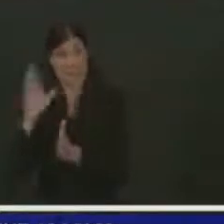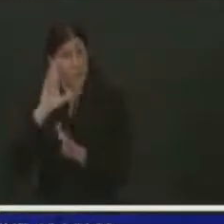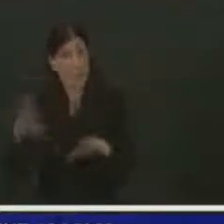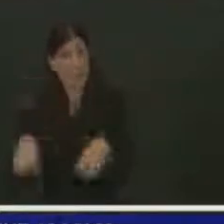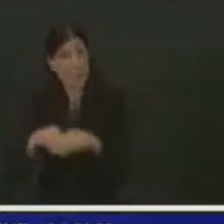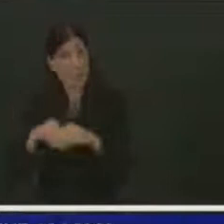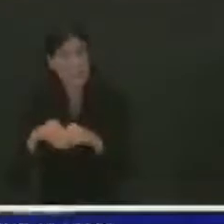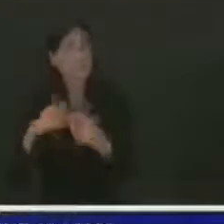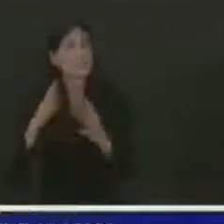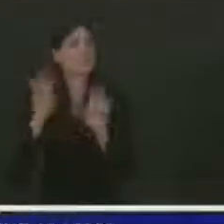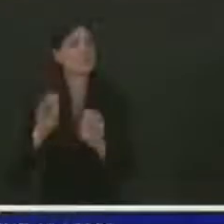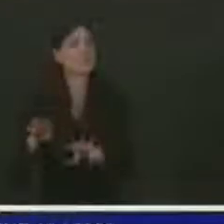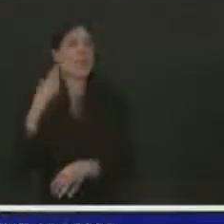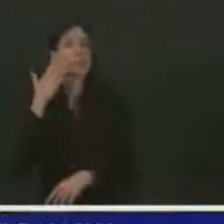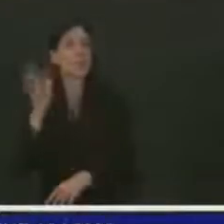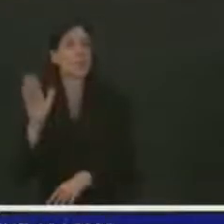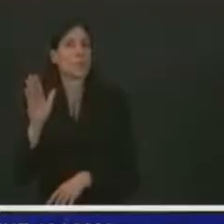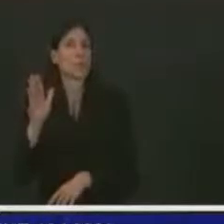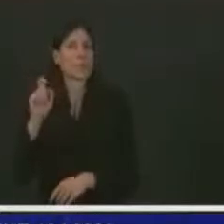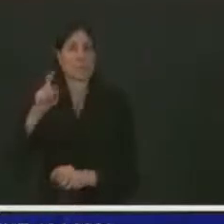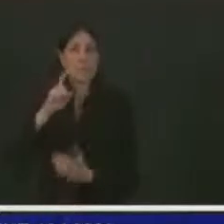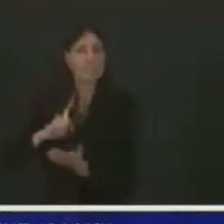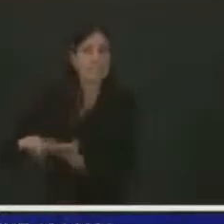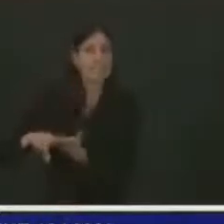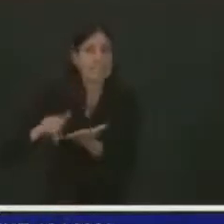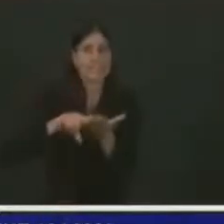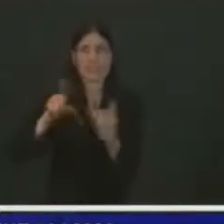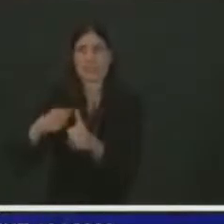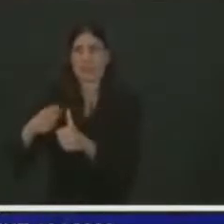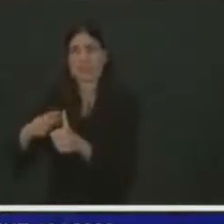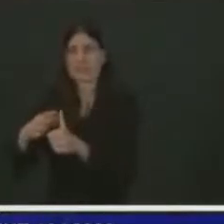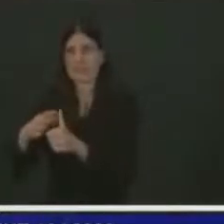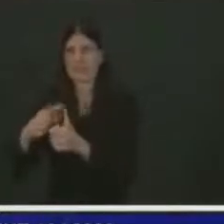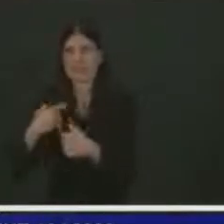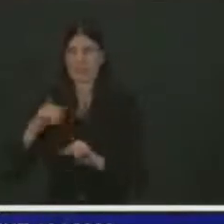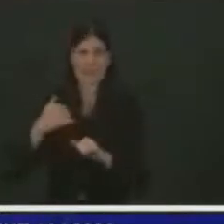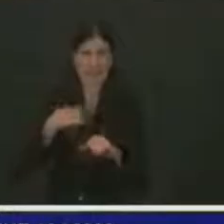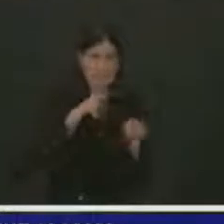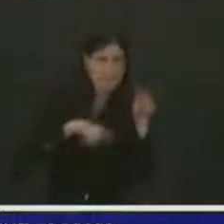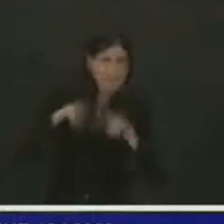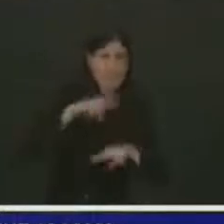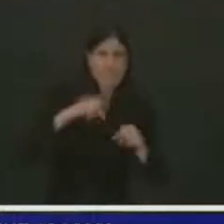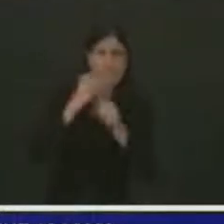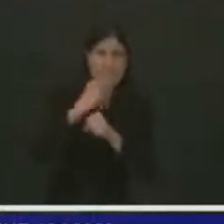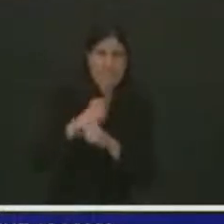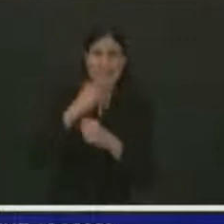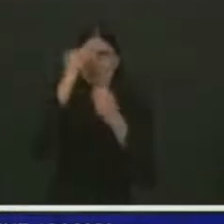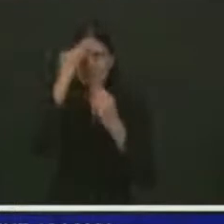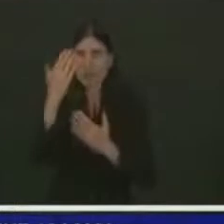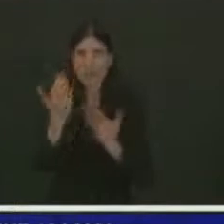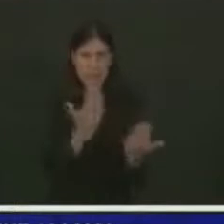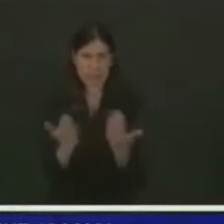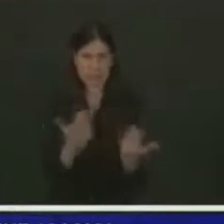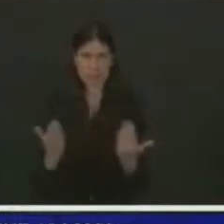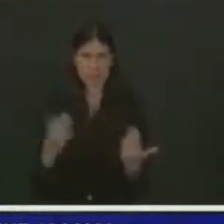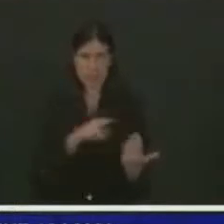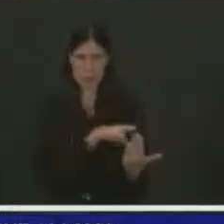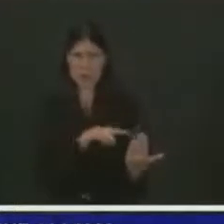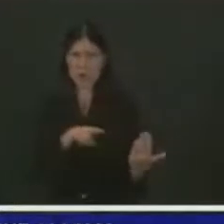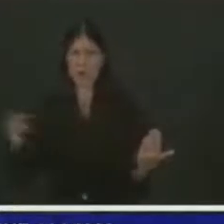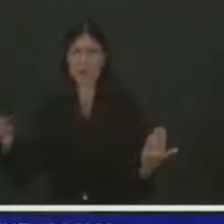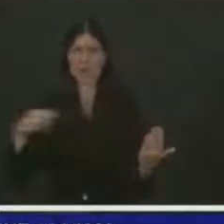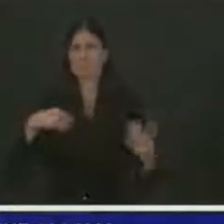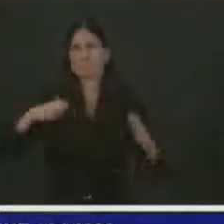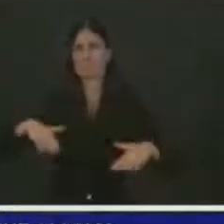for 14 days. So as I've said all along, what I've been saying is early July. So I know